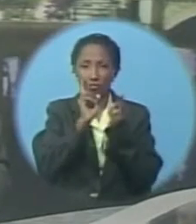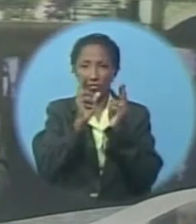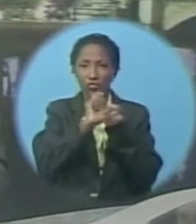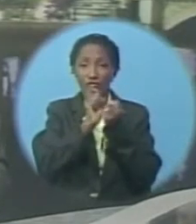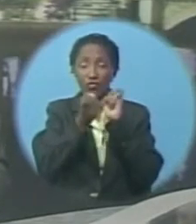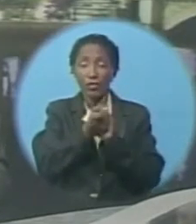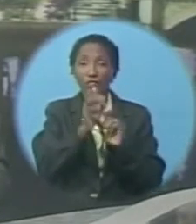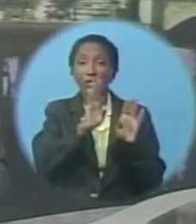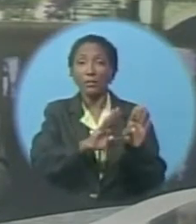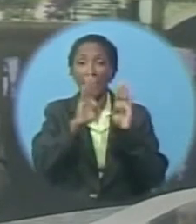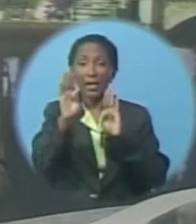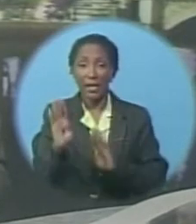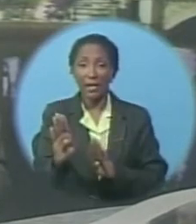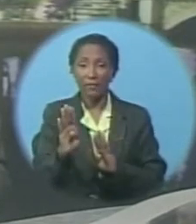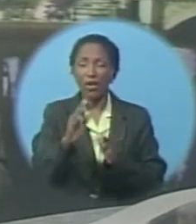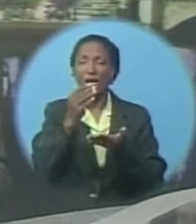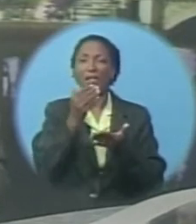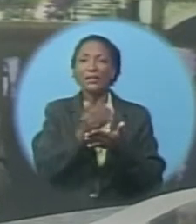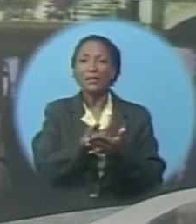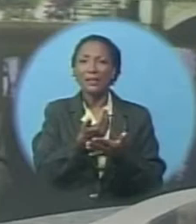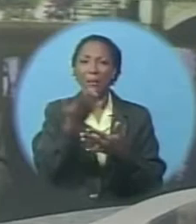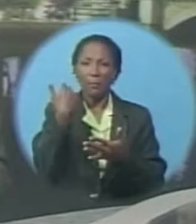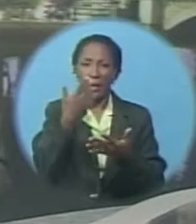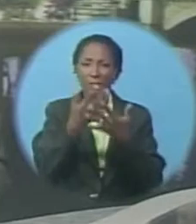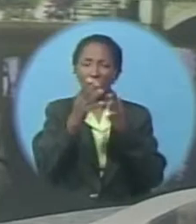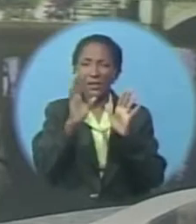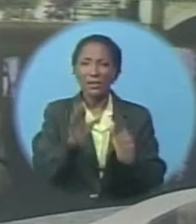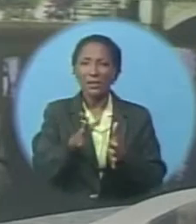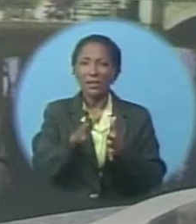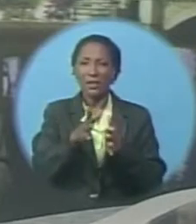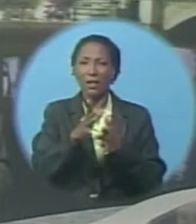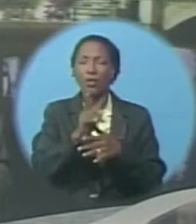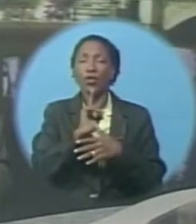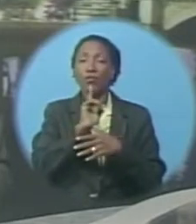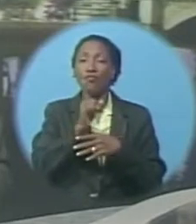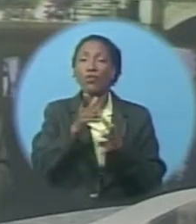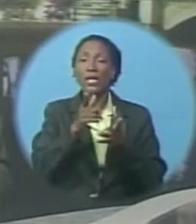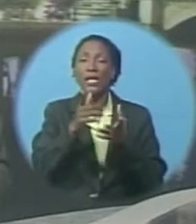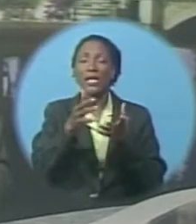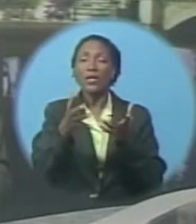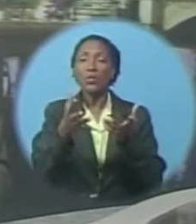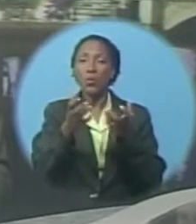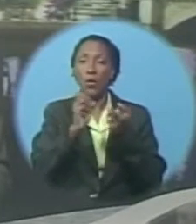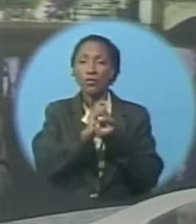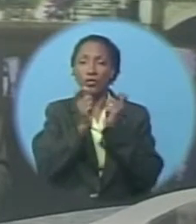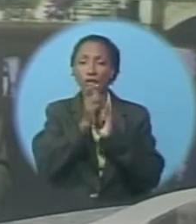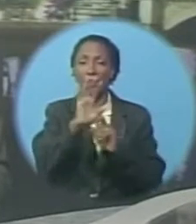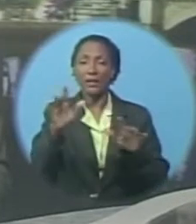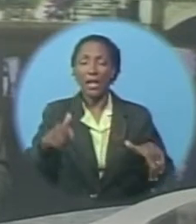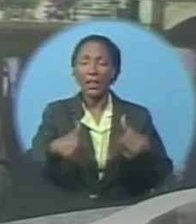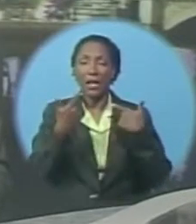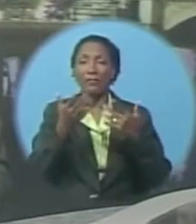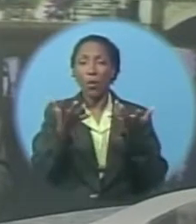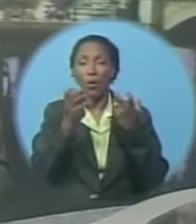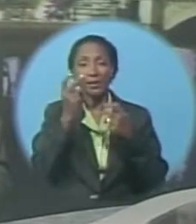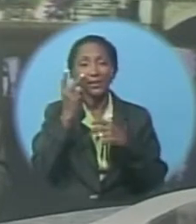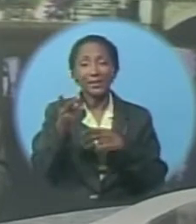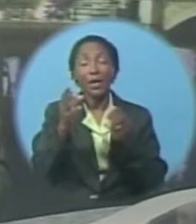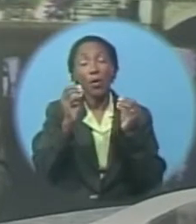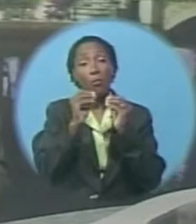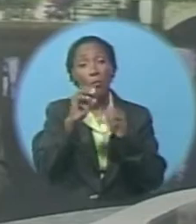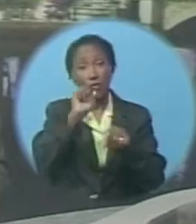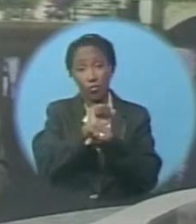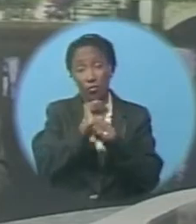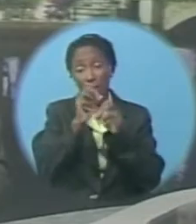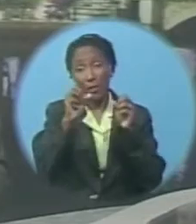some former inmates genuinely make the effort to turn around their lives, and that he would like to see more job opportunities made available to